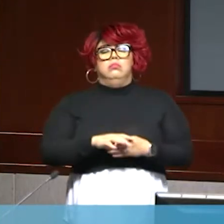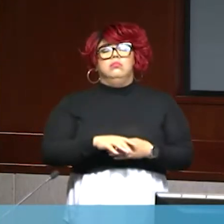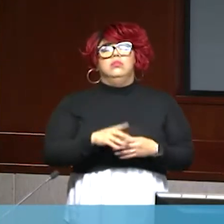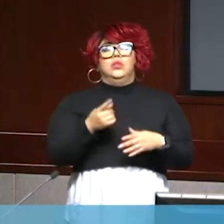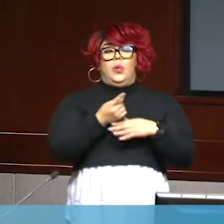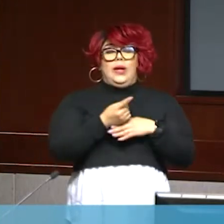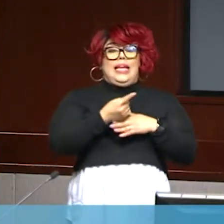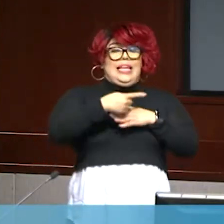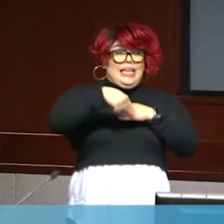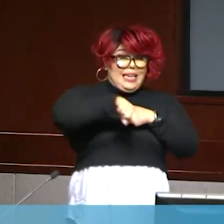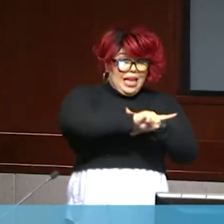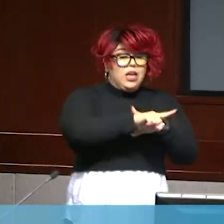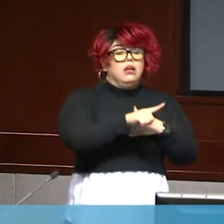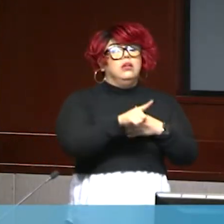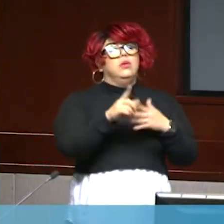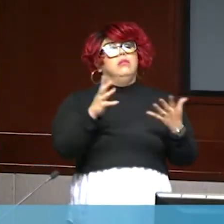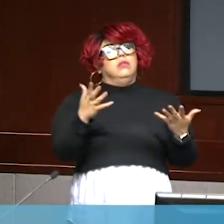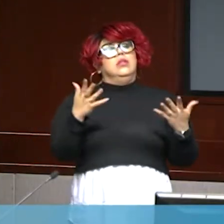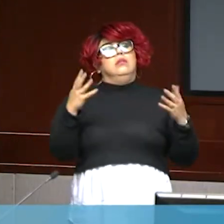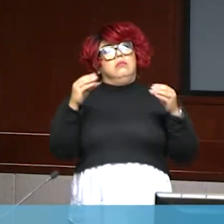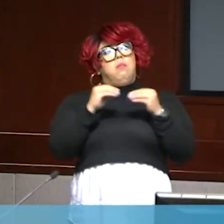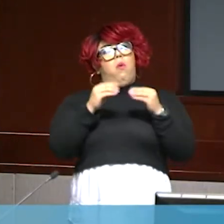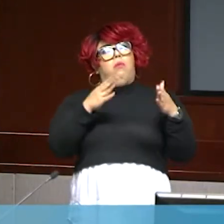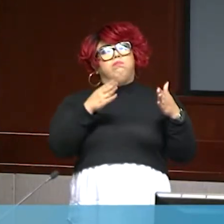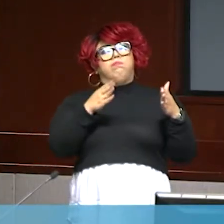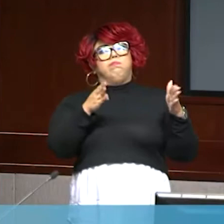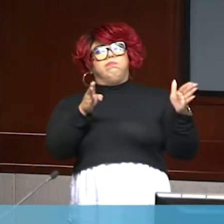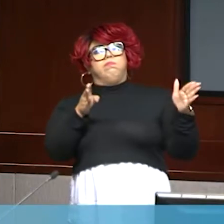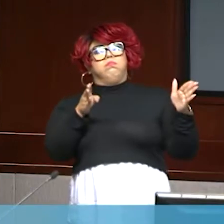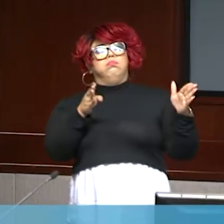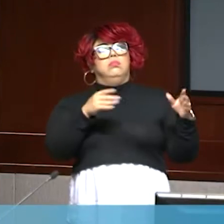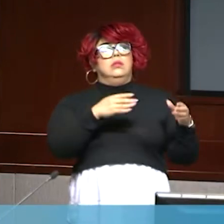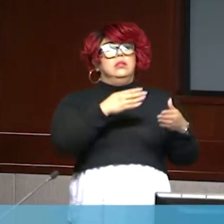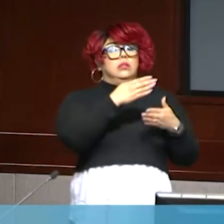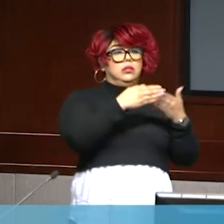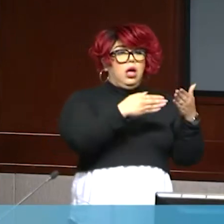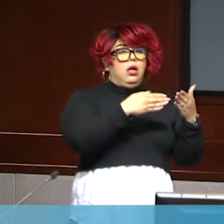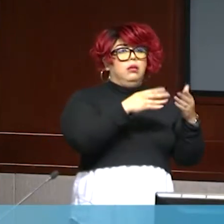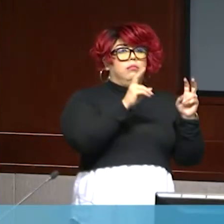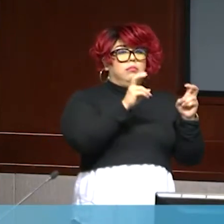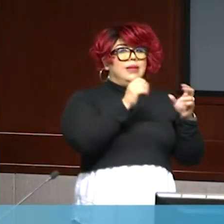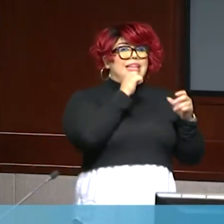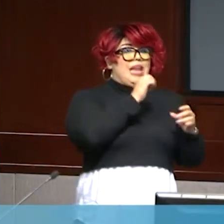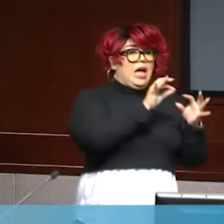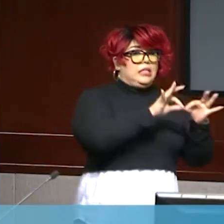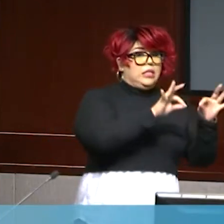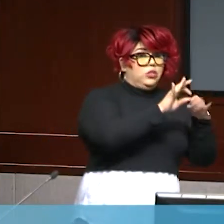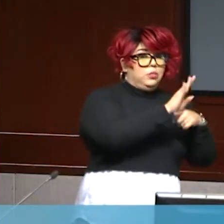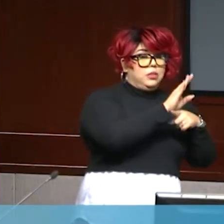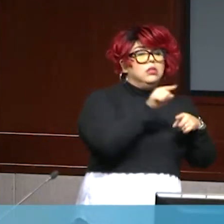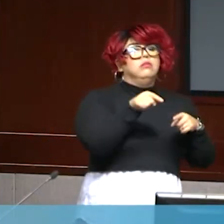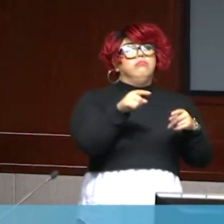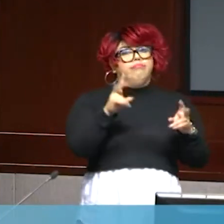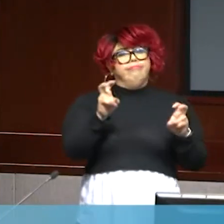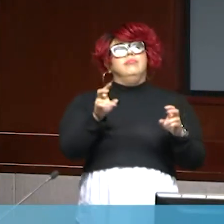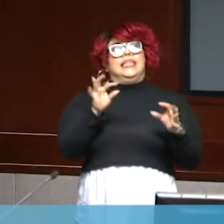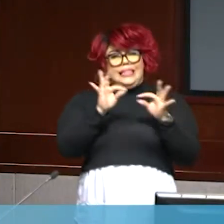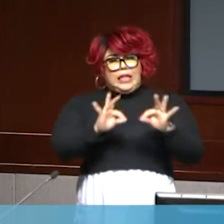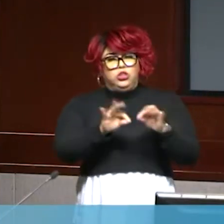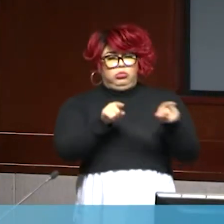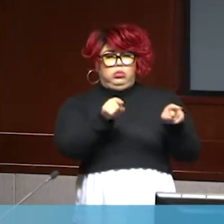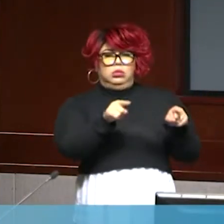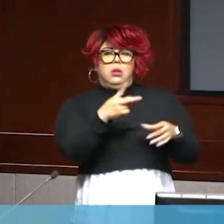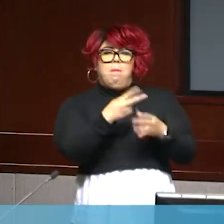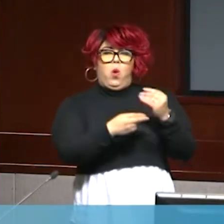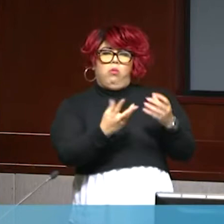getting into funding, again, essential businesses that have been impacted by COVID, in addition to the non-essential businesses.